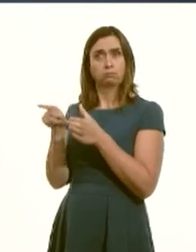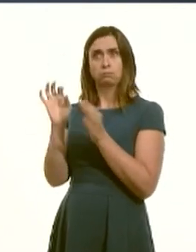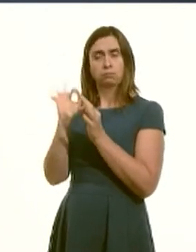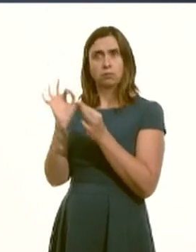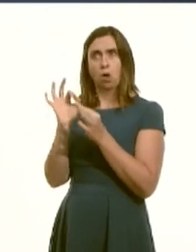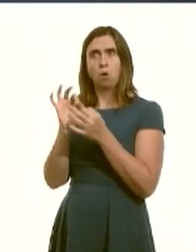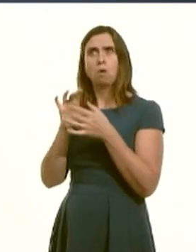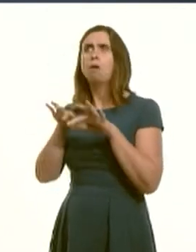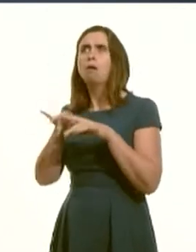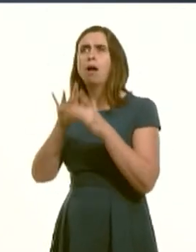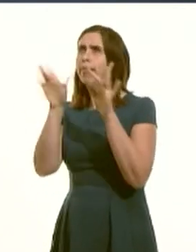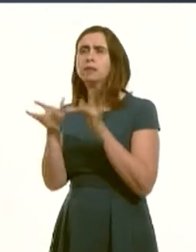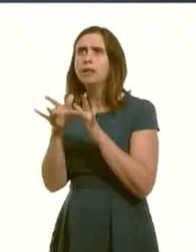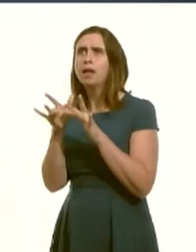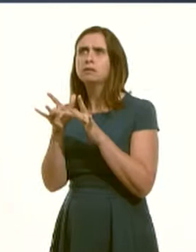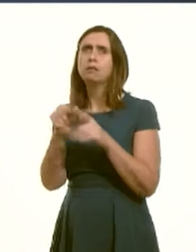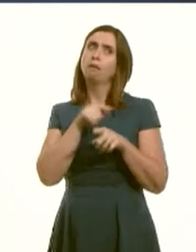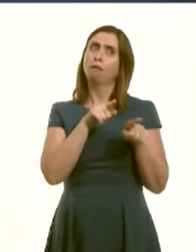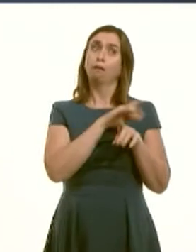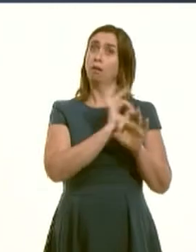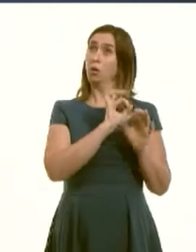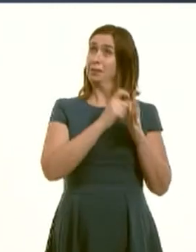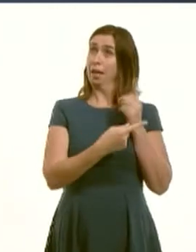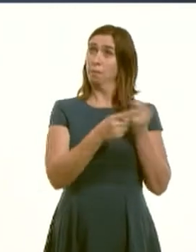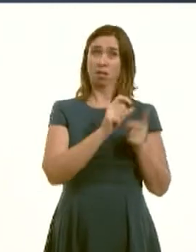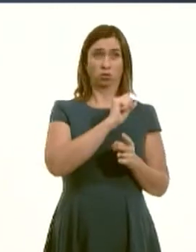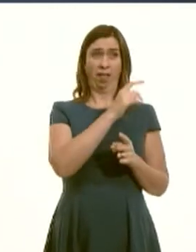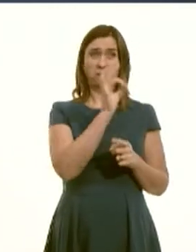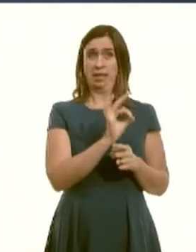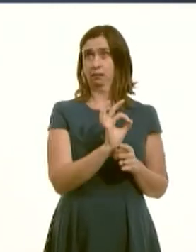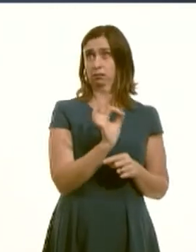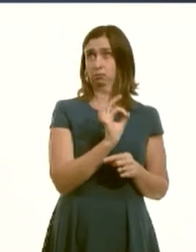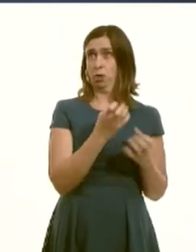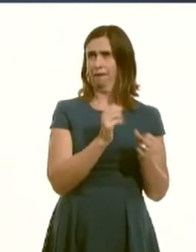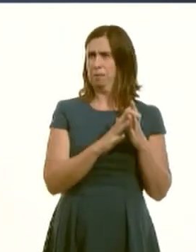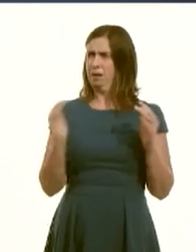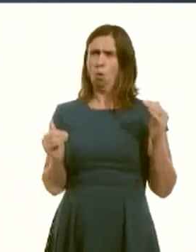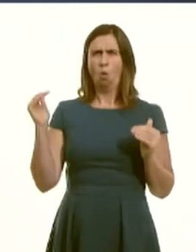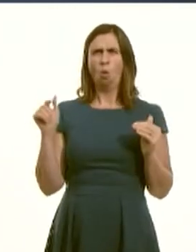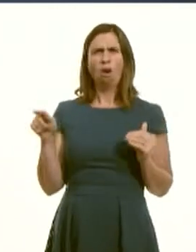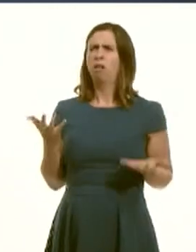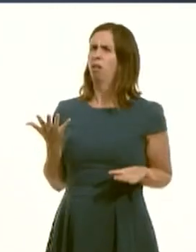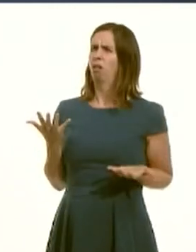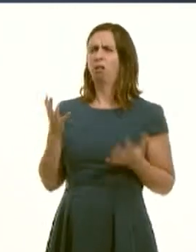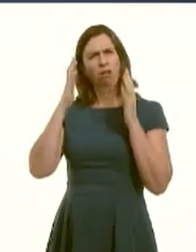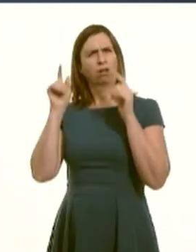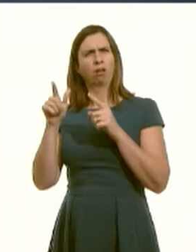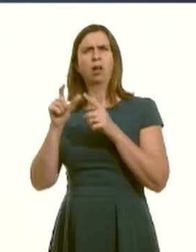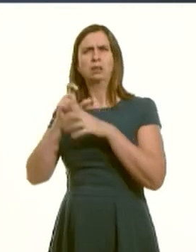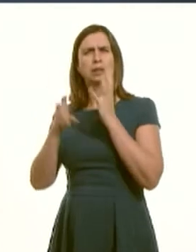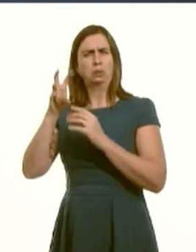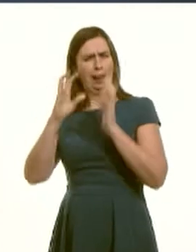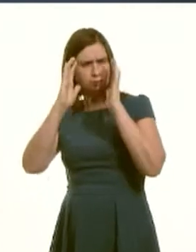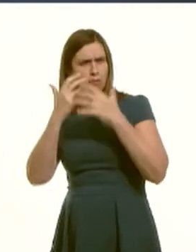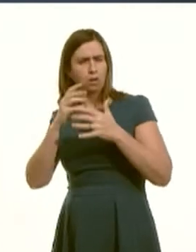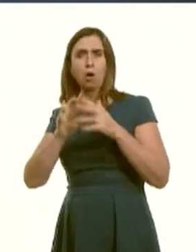internet compared to just 12% of non-disabled people in Wales. They are concerned that moving public